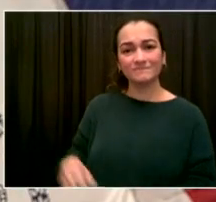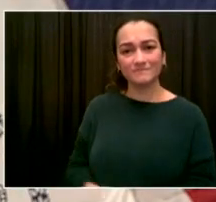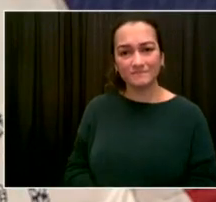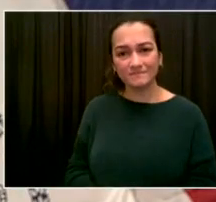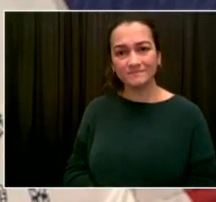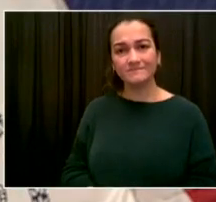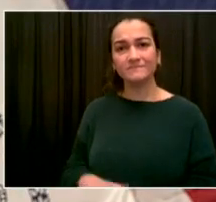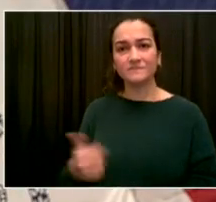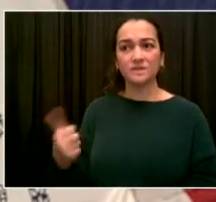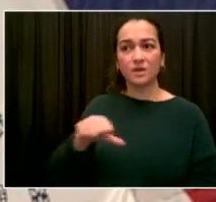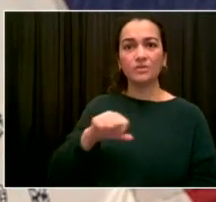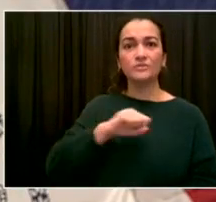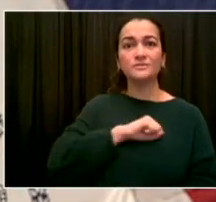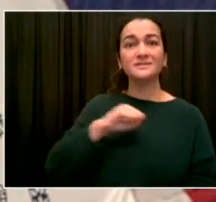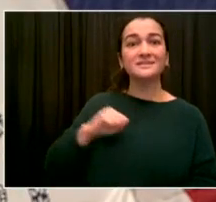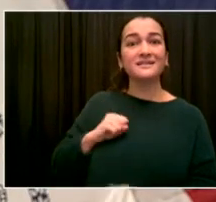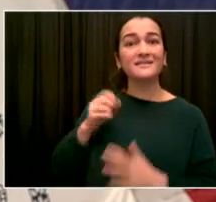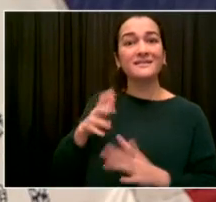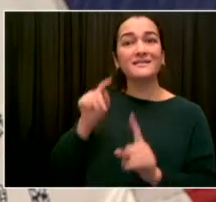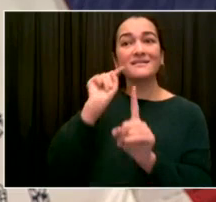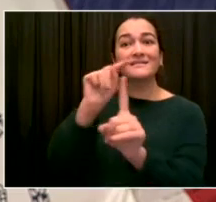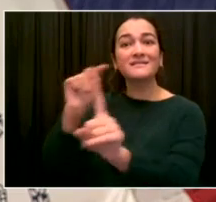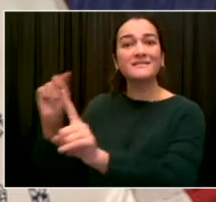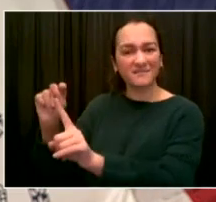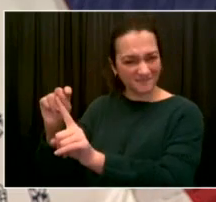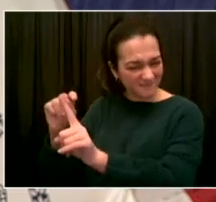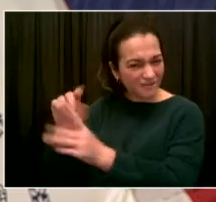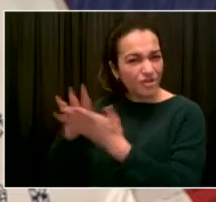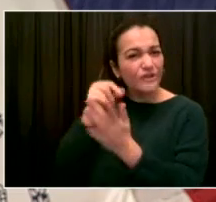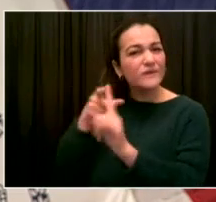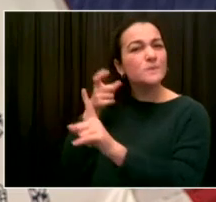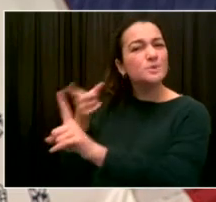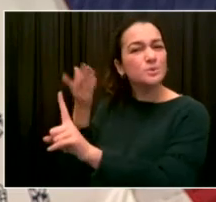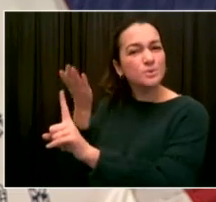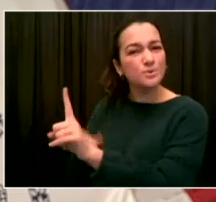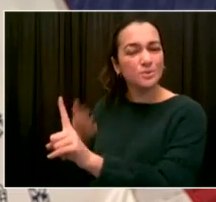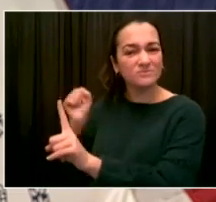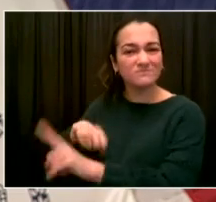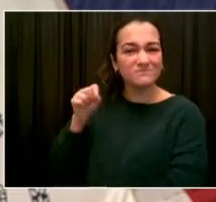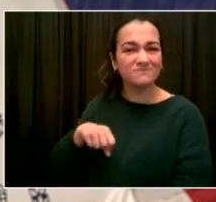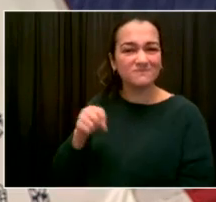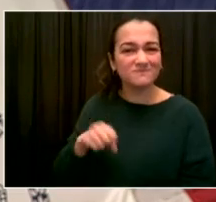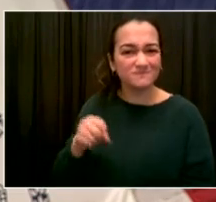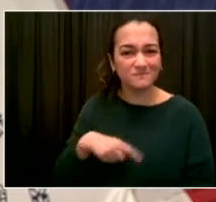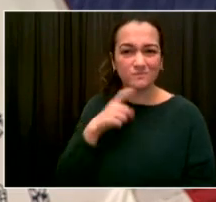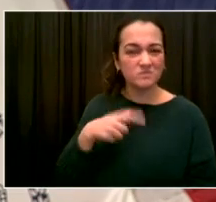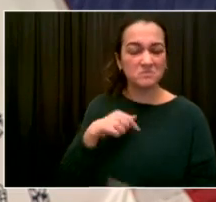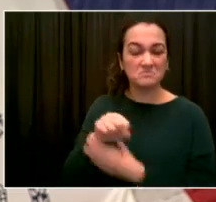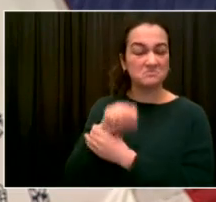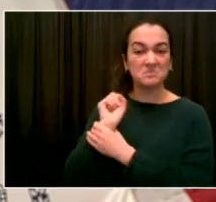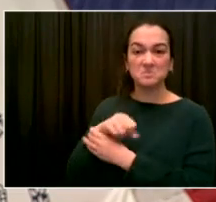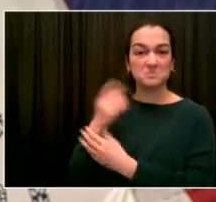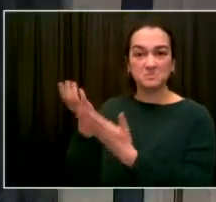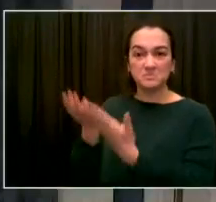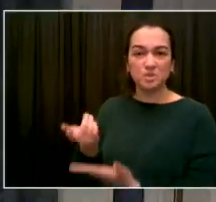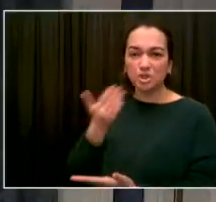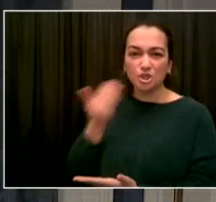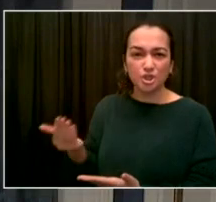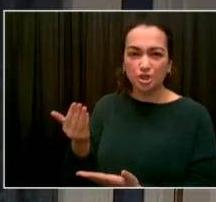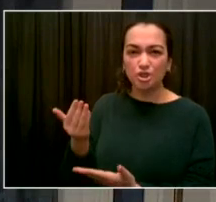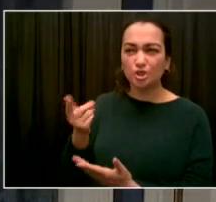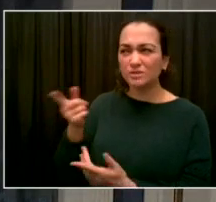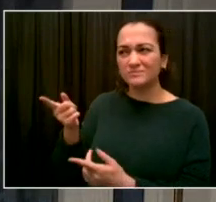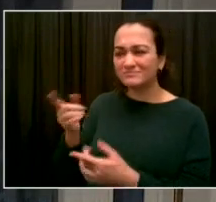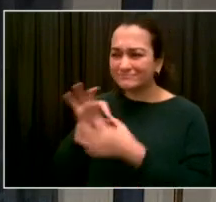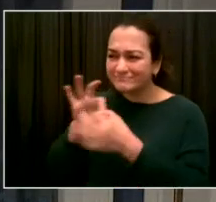connection with each and every one, across the spectrum. And that gives me hope. Thank you. That gives me hope. Thank you so much. Thank you